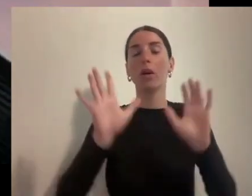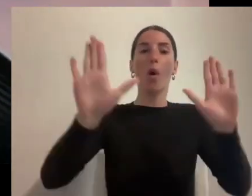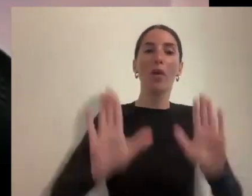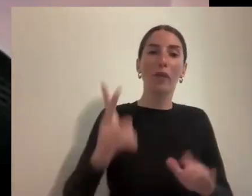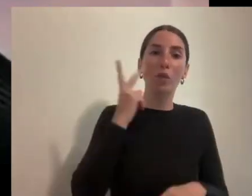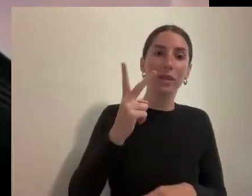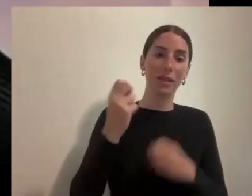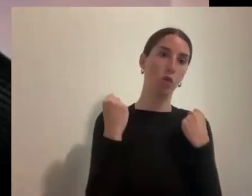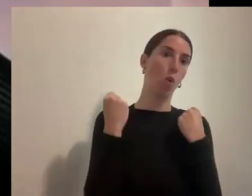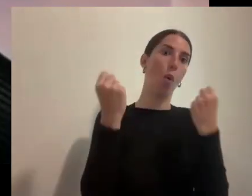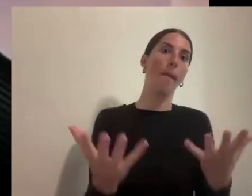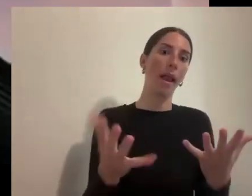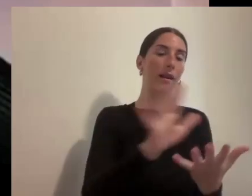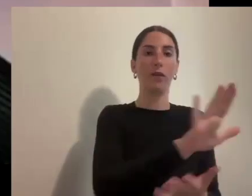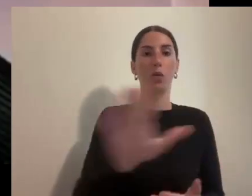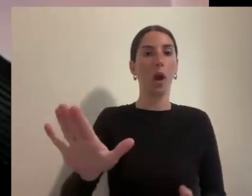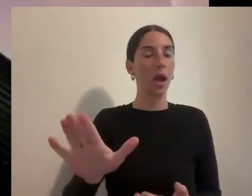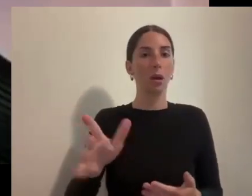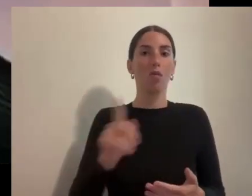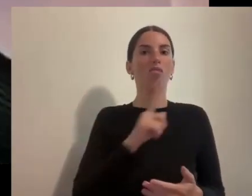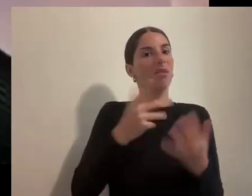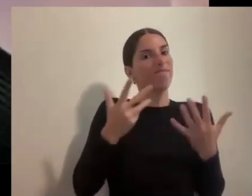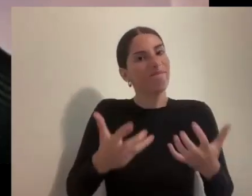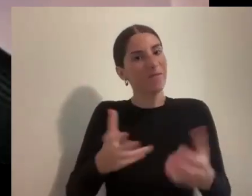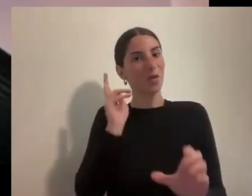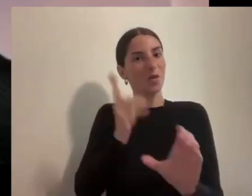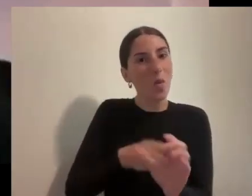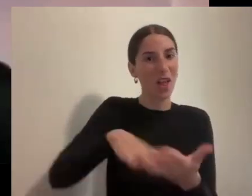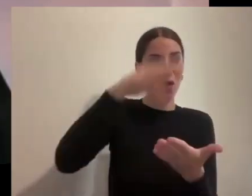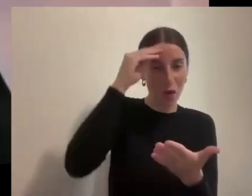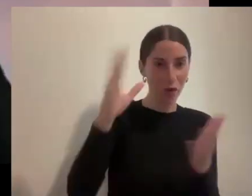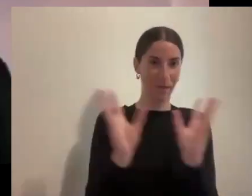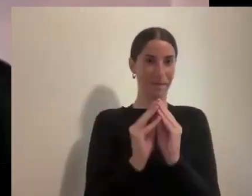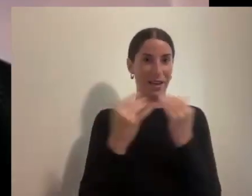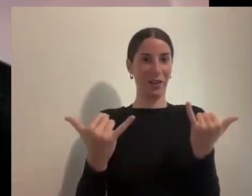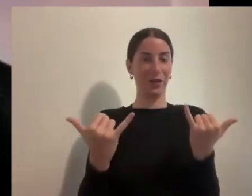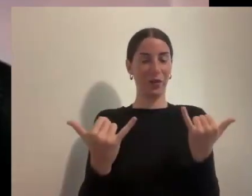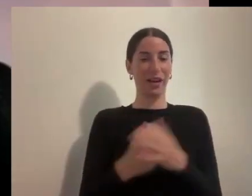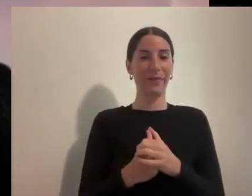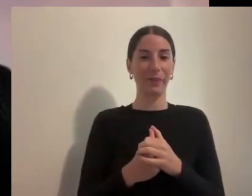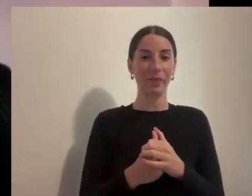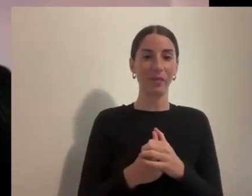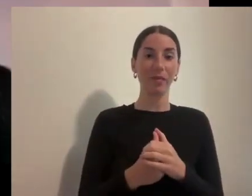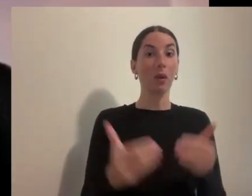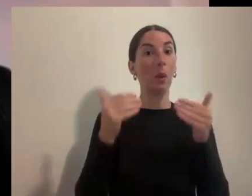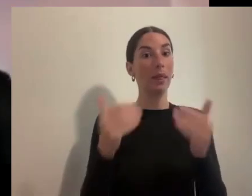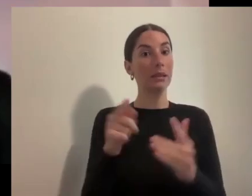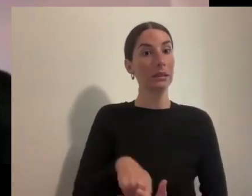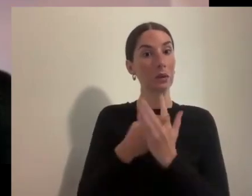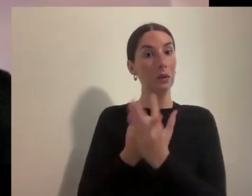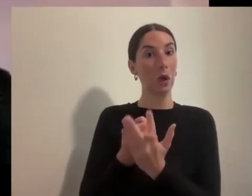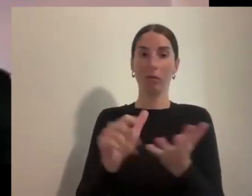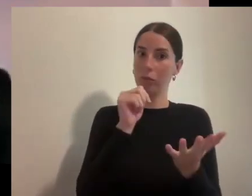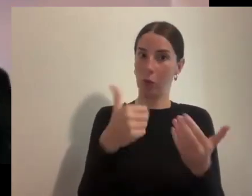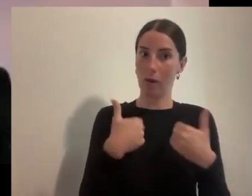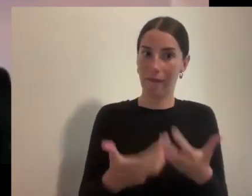so many dedicated professionals at this webinar today. And so let's get started because we don't have a